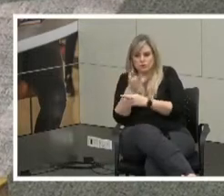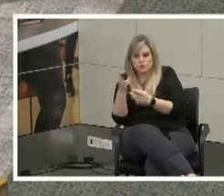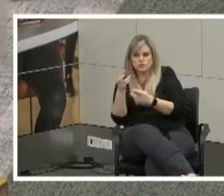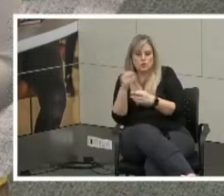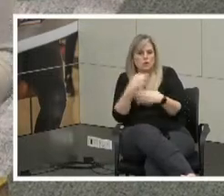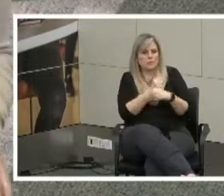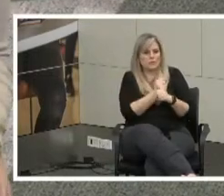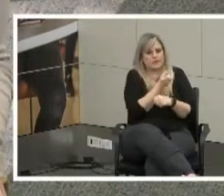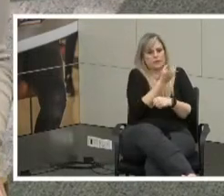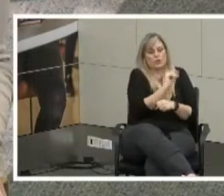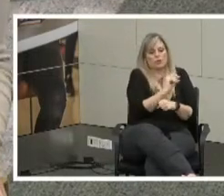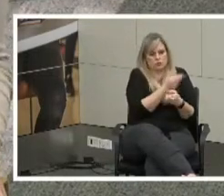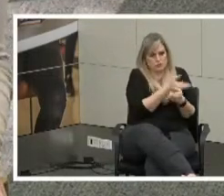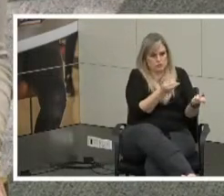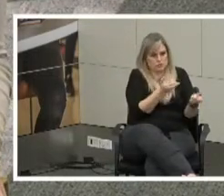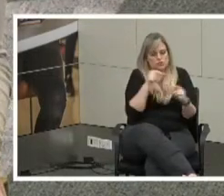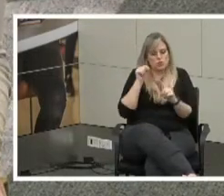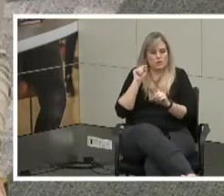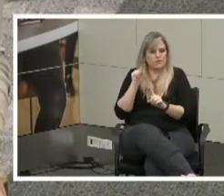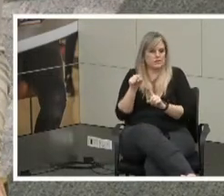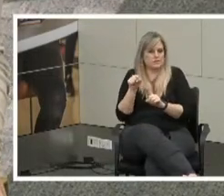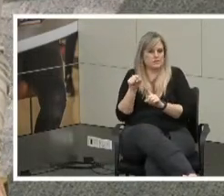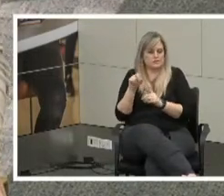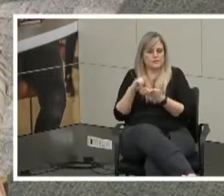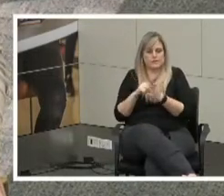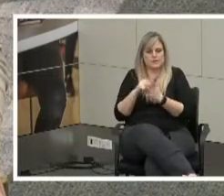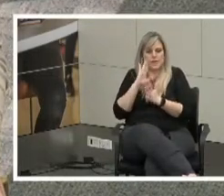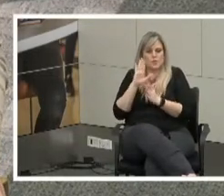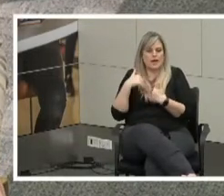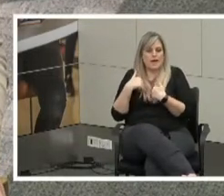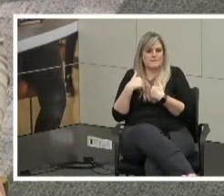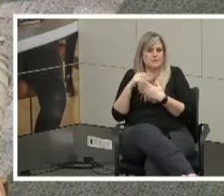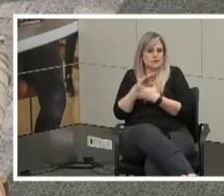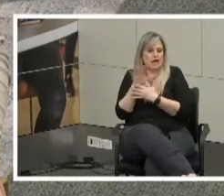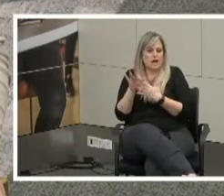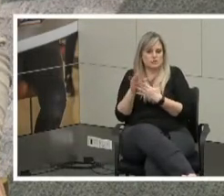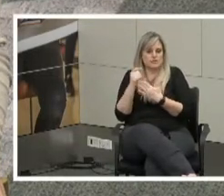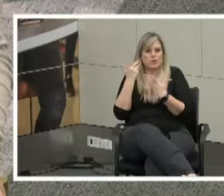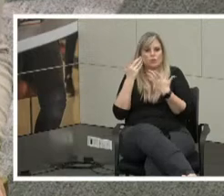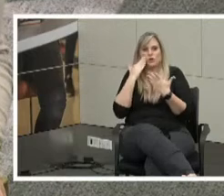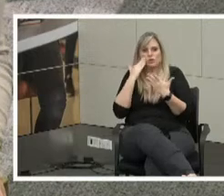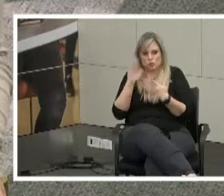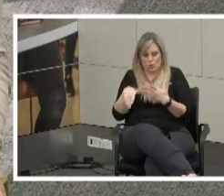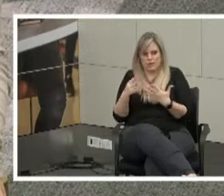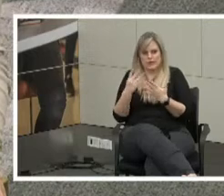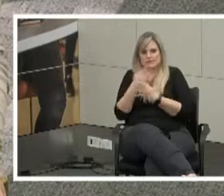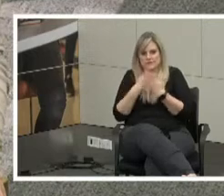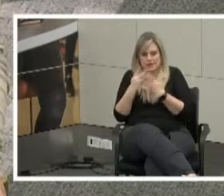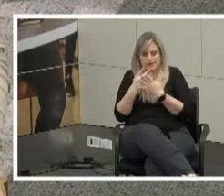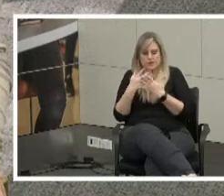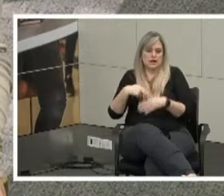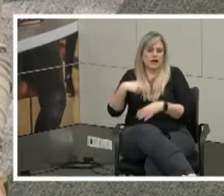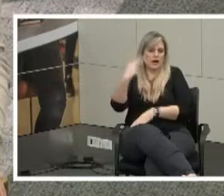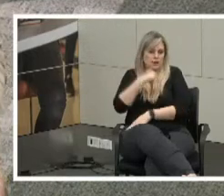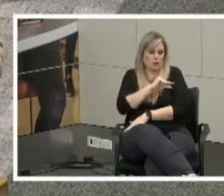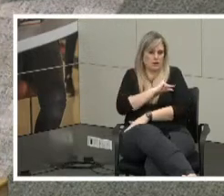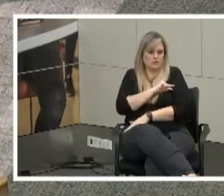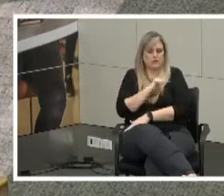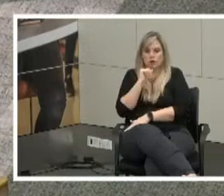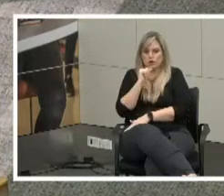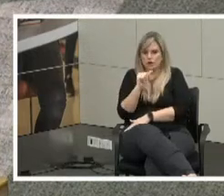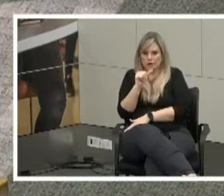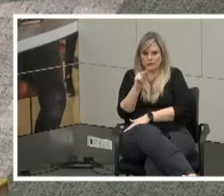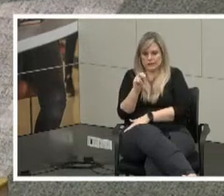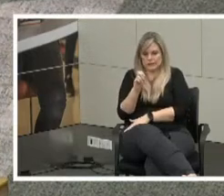created their own thing so this is just providing them with an option that we know is vetted and high quality um in our non- NES